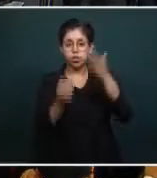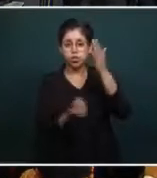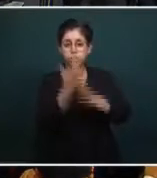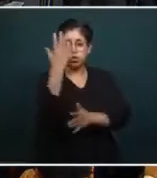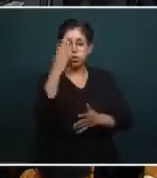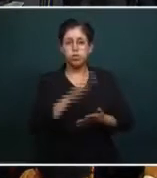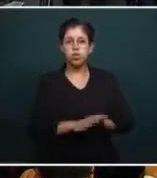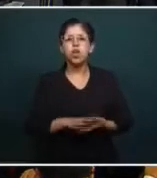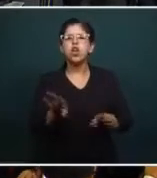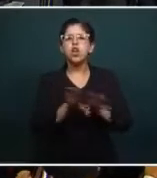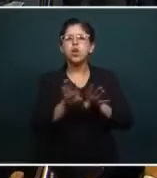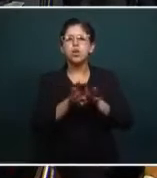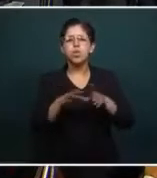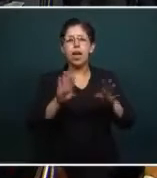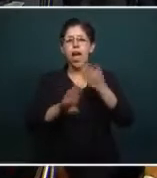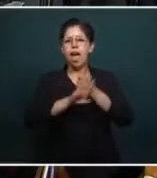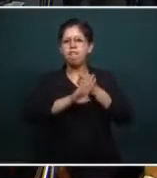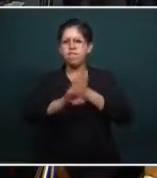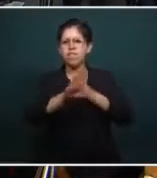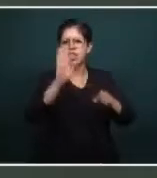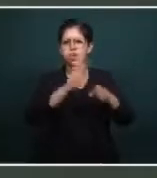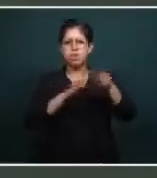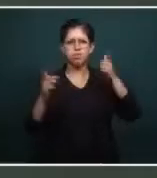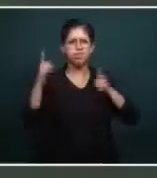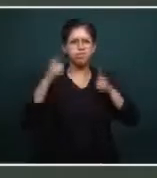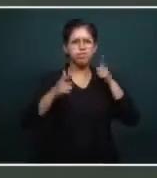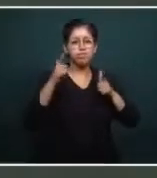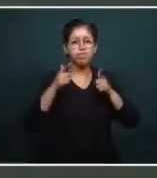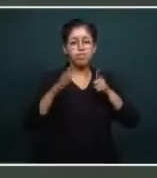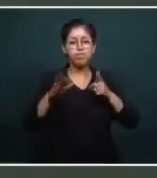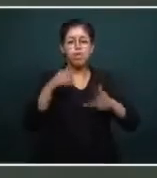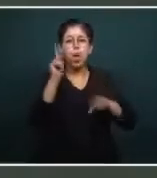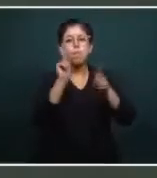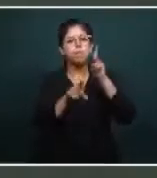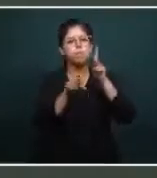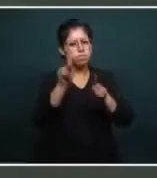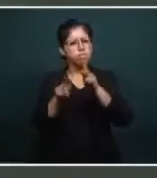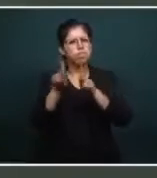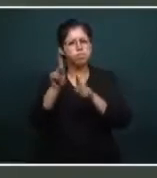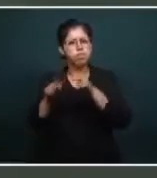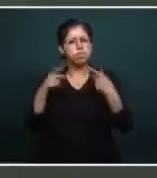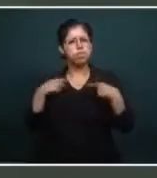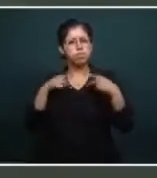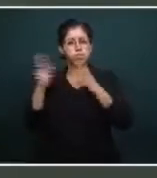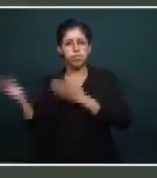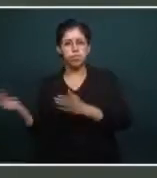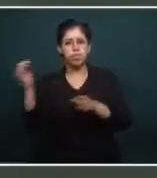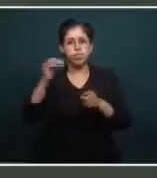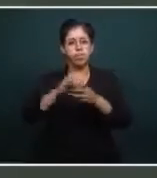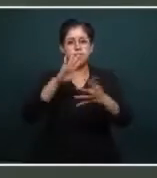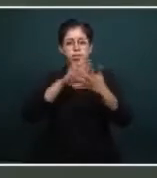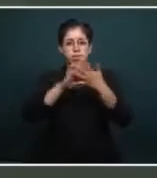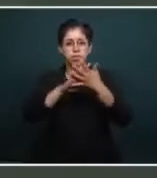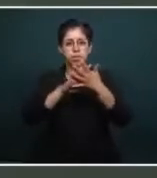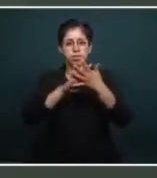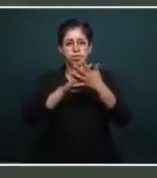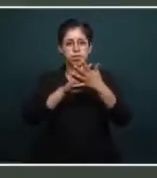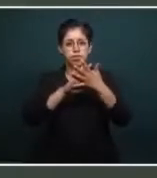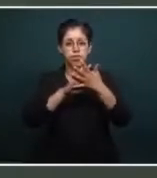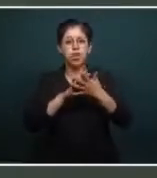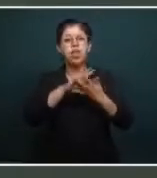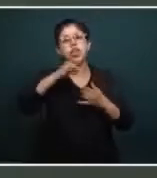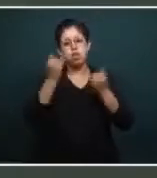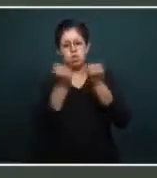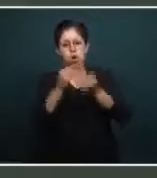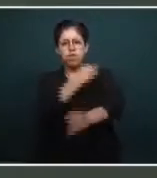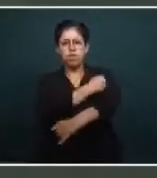a través de conferencias, a los mismos personas privadas de la the libertad y a people sus that familias. Y también hemos